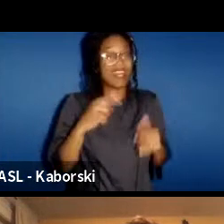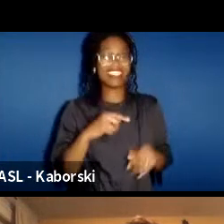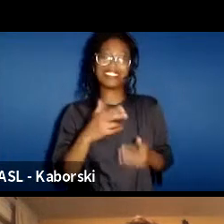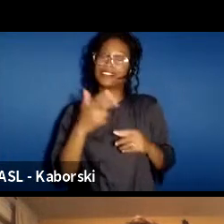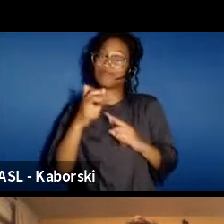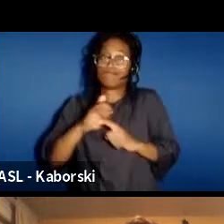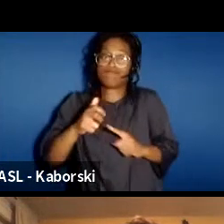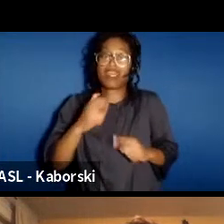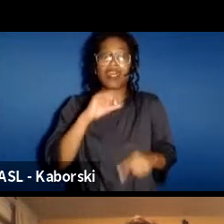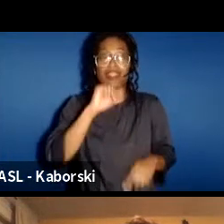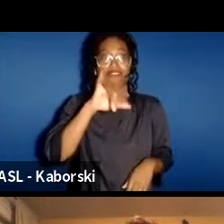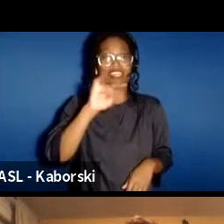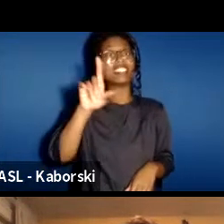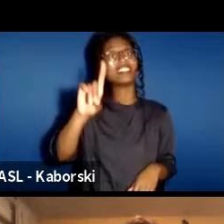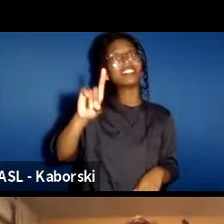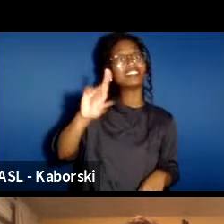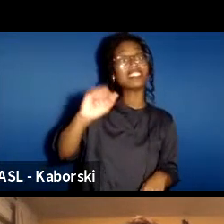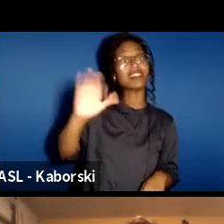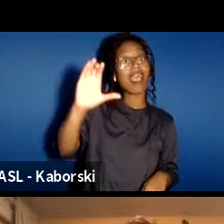Dak, how about you?